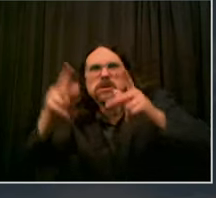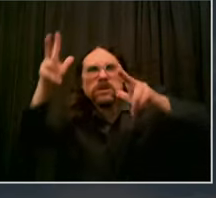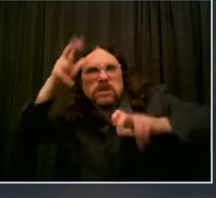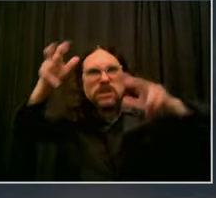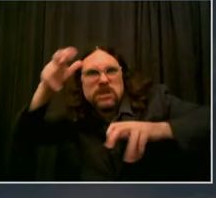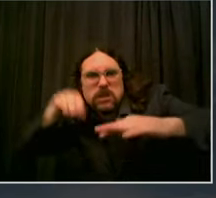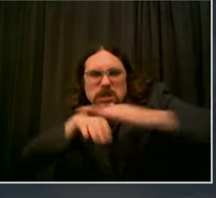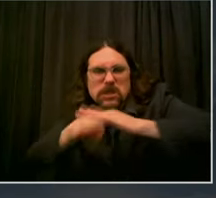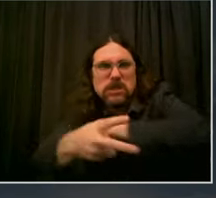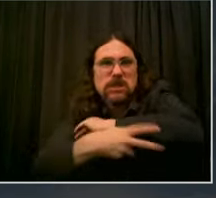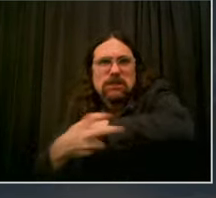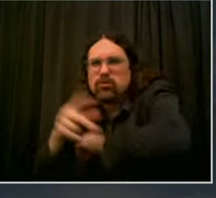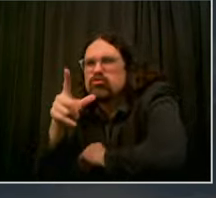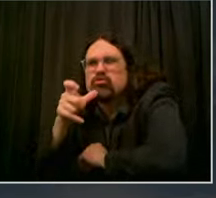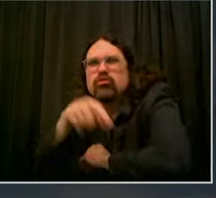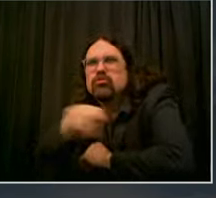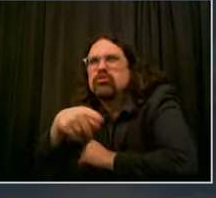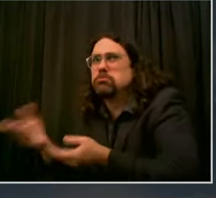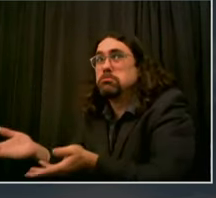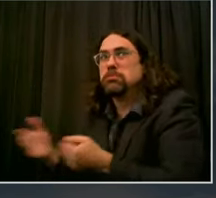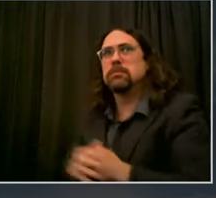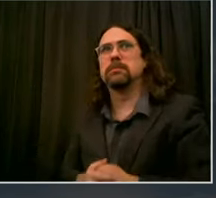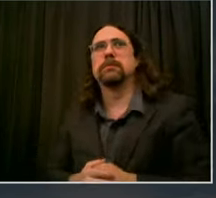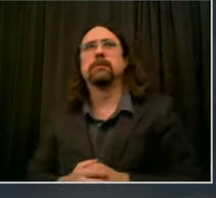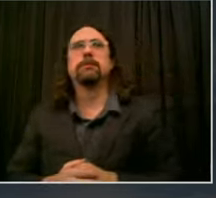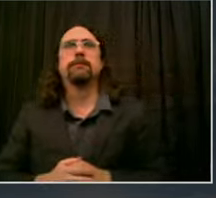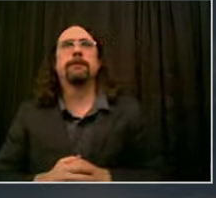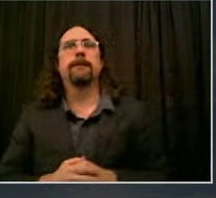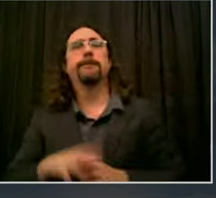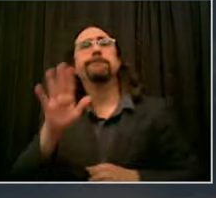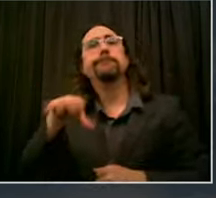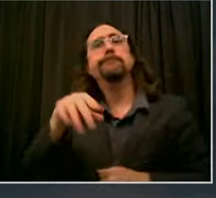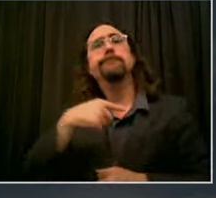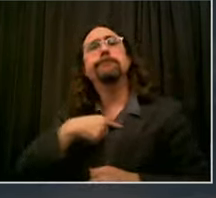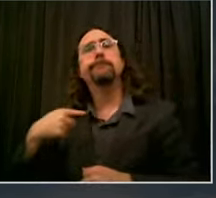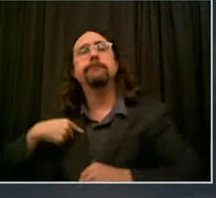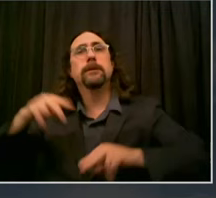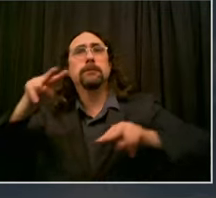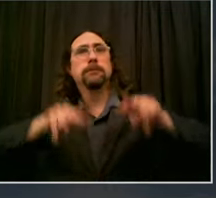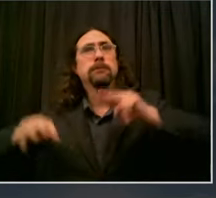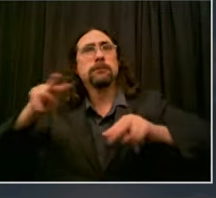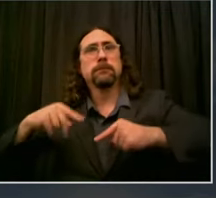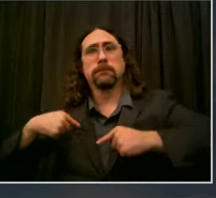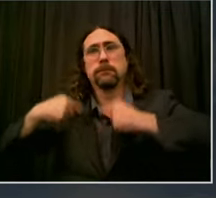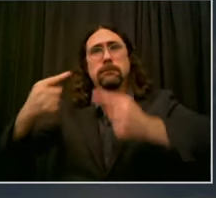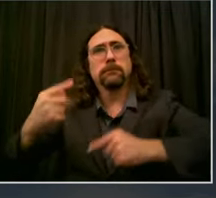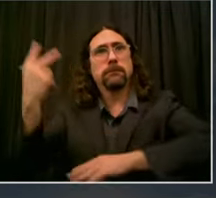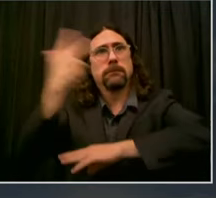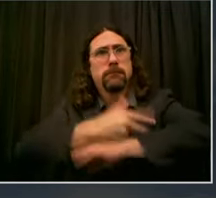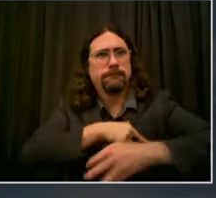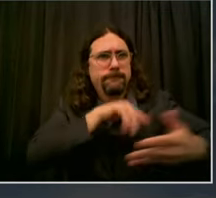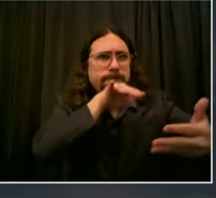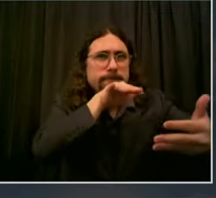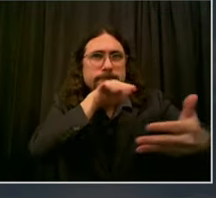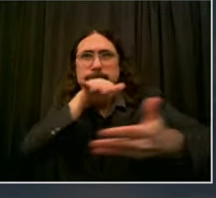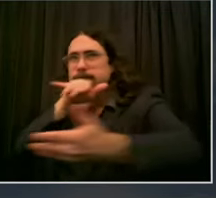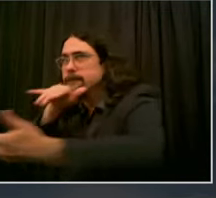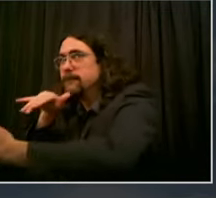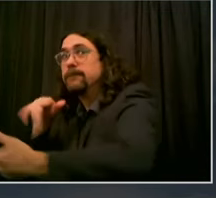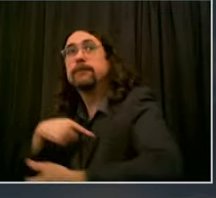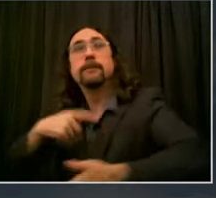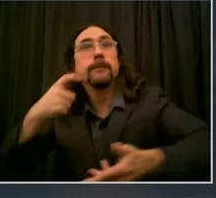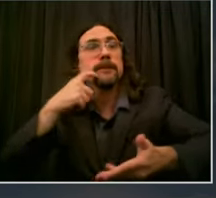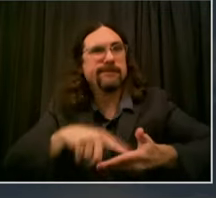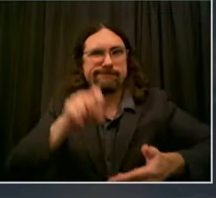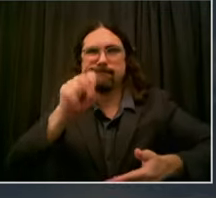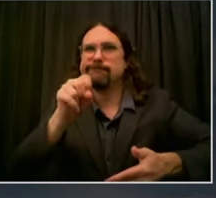is, again, people taking advantage of a situation. I think I draw a line of distinction between the protests, overwhelmingly peaceful, and some people trying